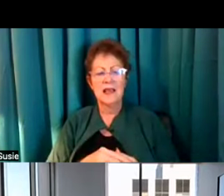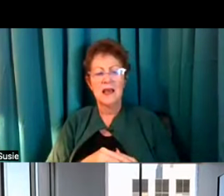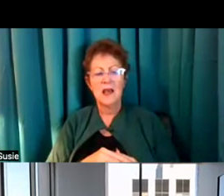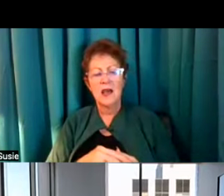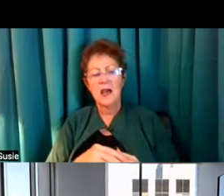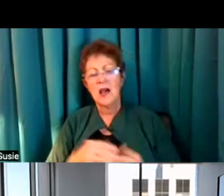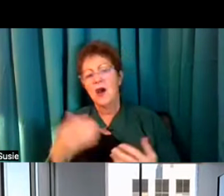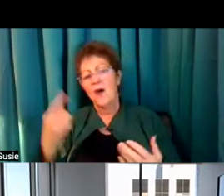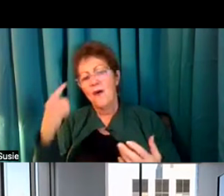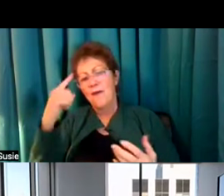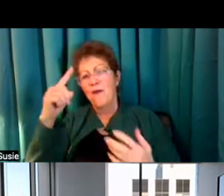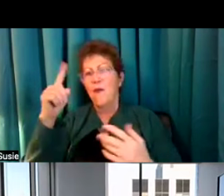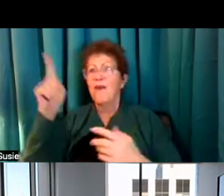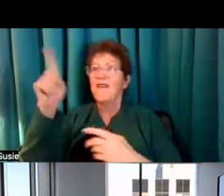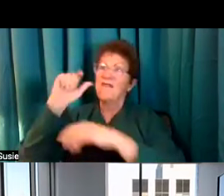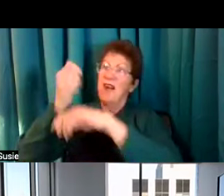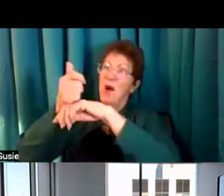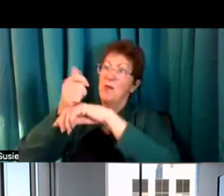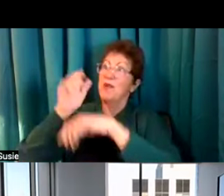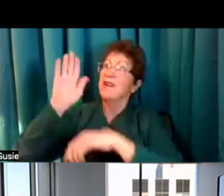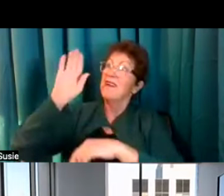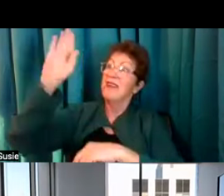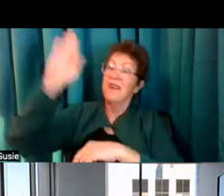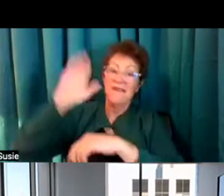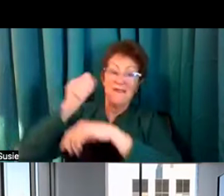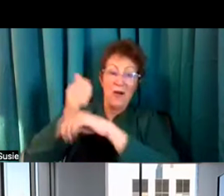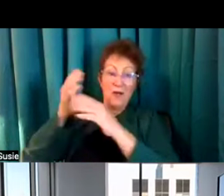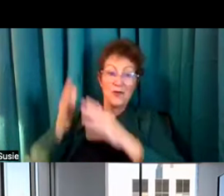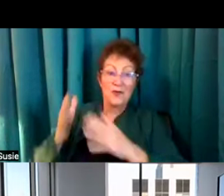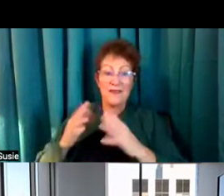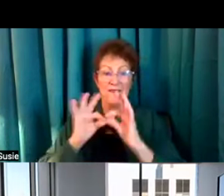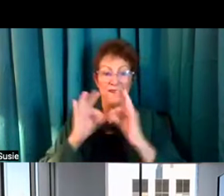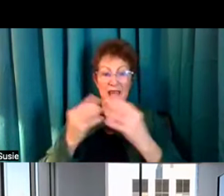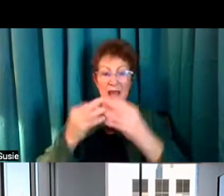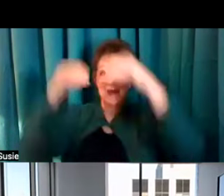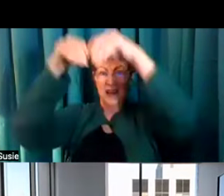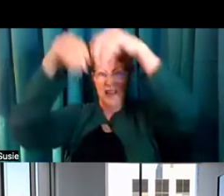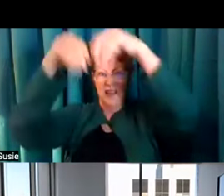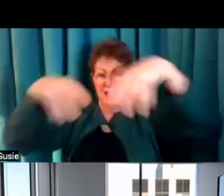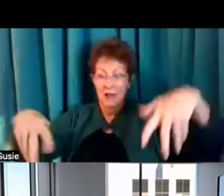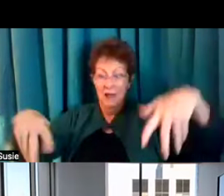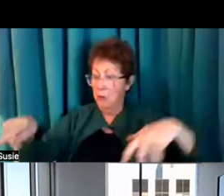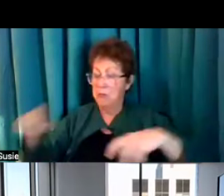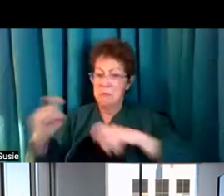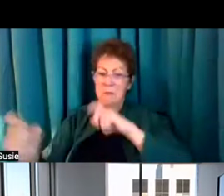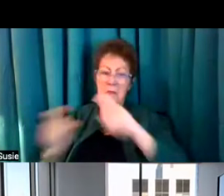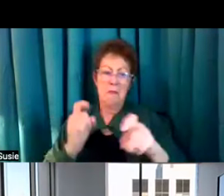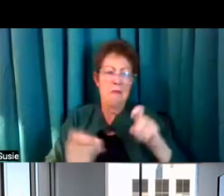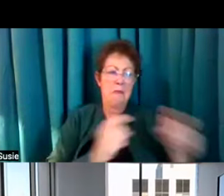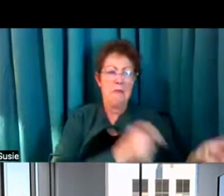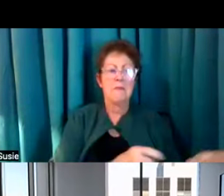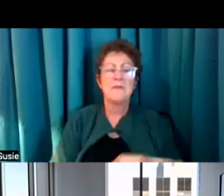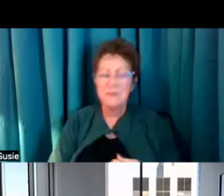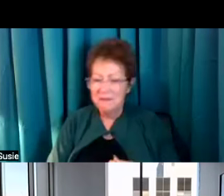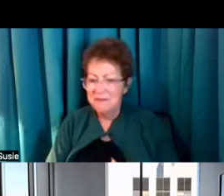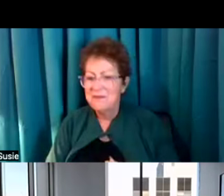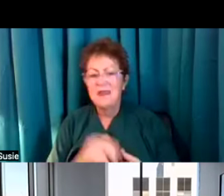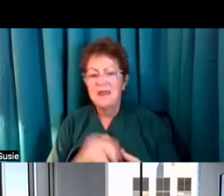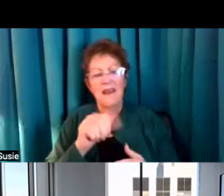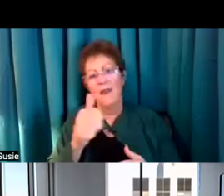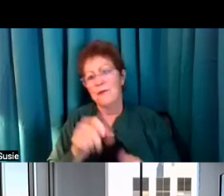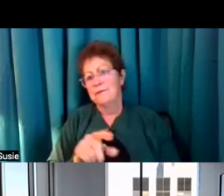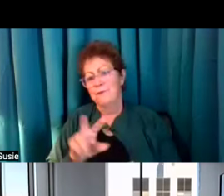for the founder's family, other controlling parties, or even non-controlling parties too. Just other third